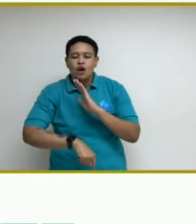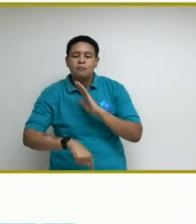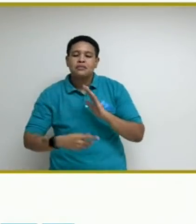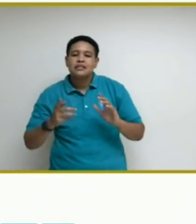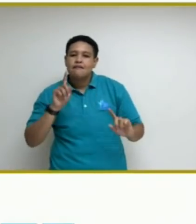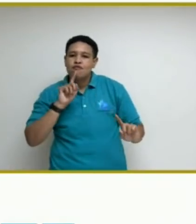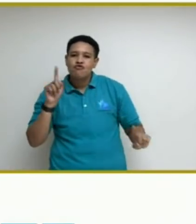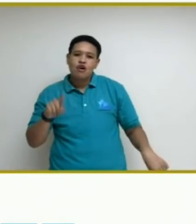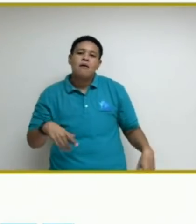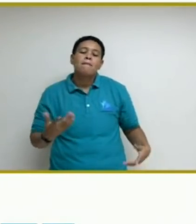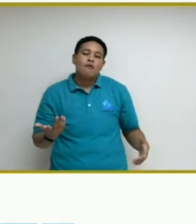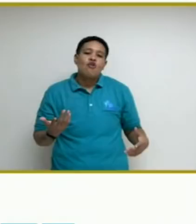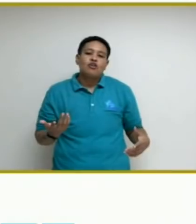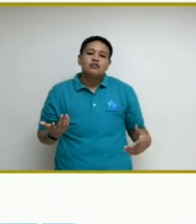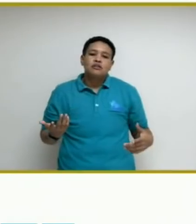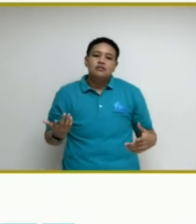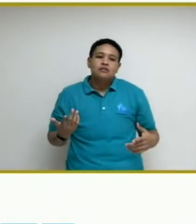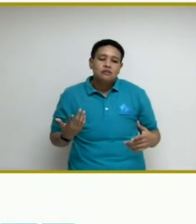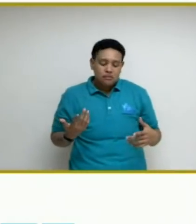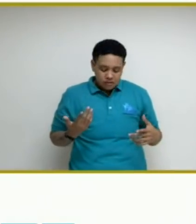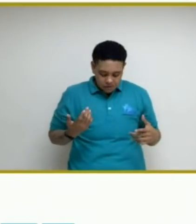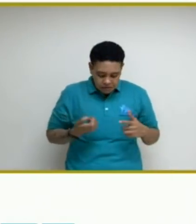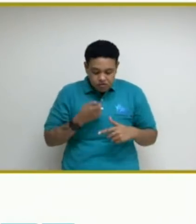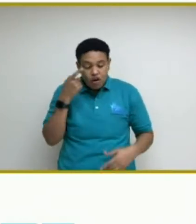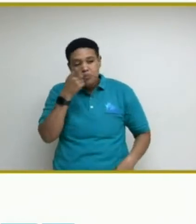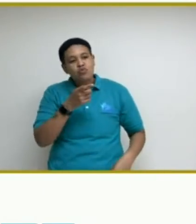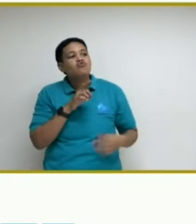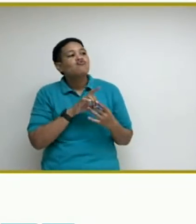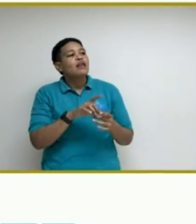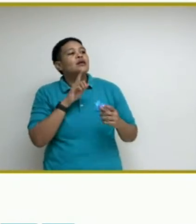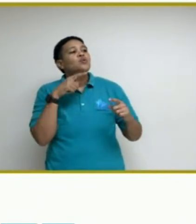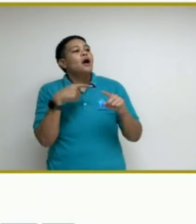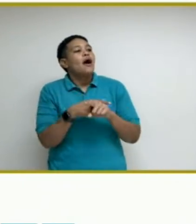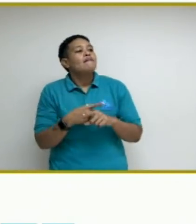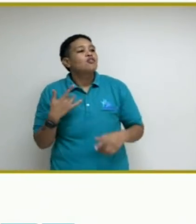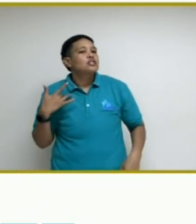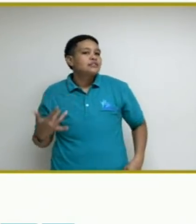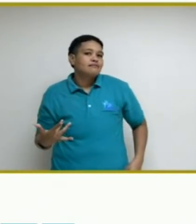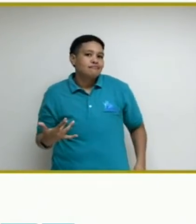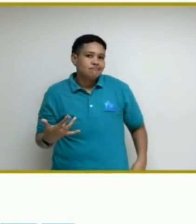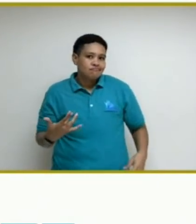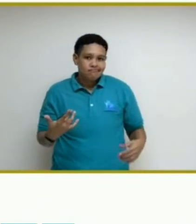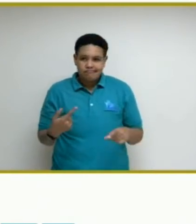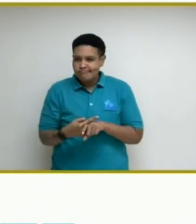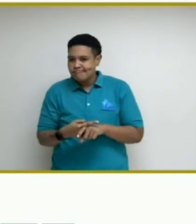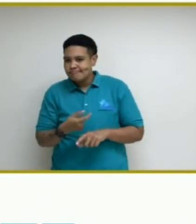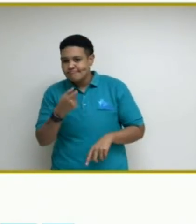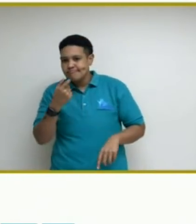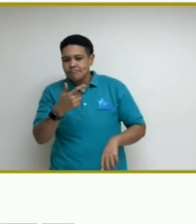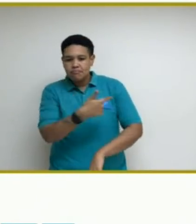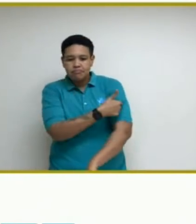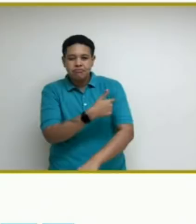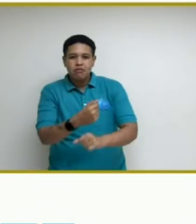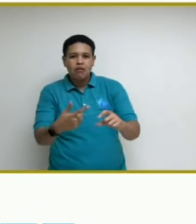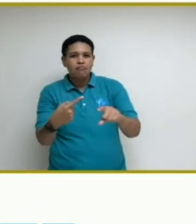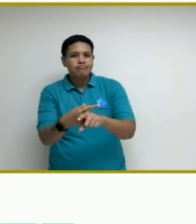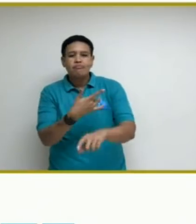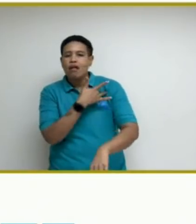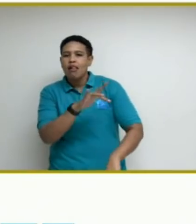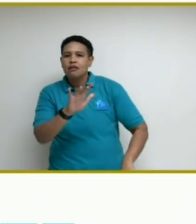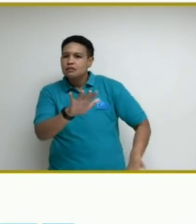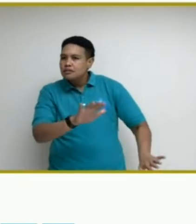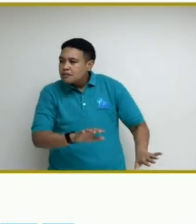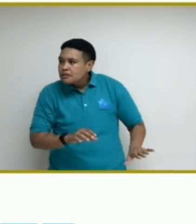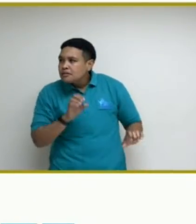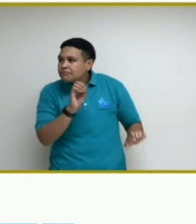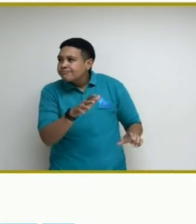say, report from you on adverse events? And also, just to confirm,